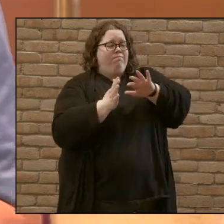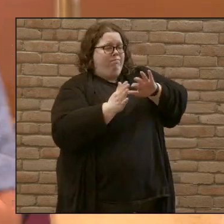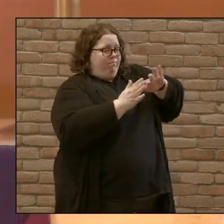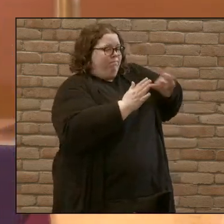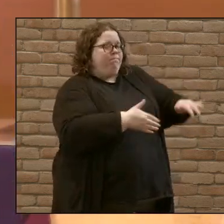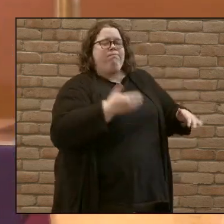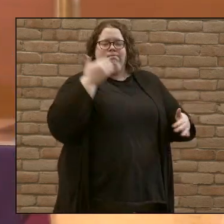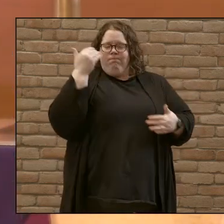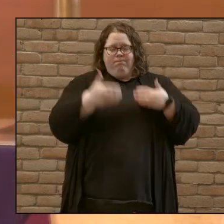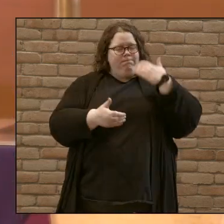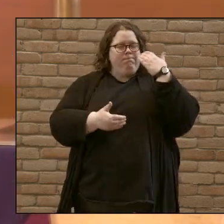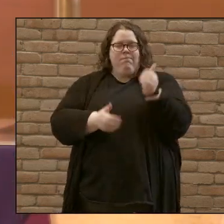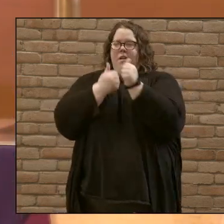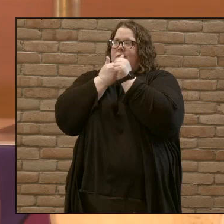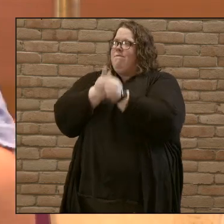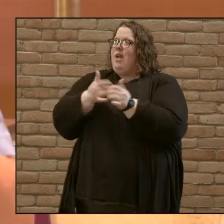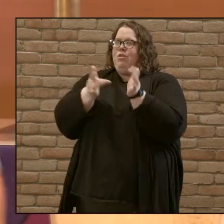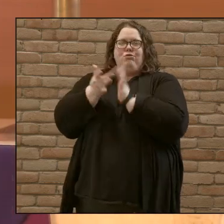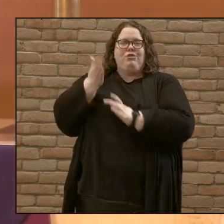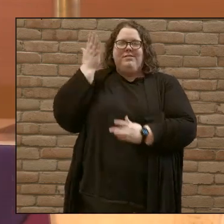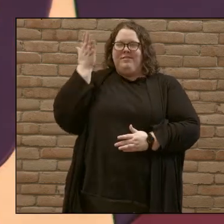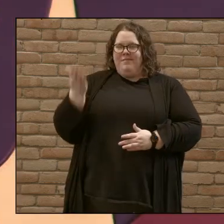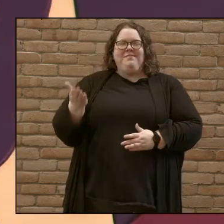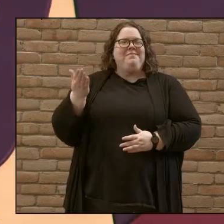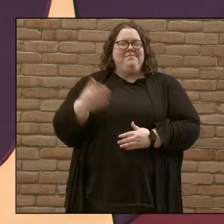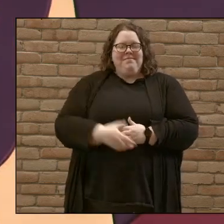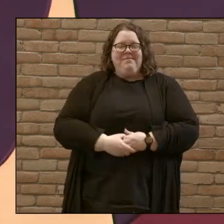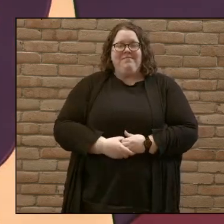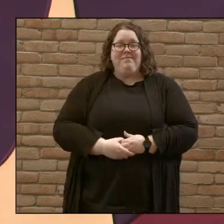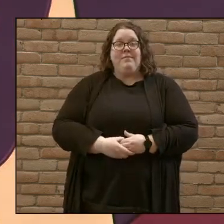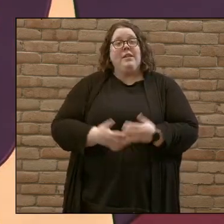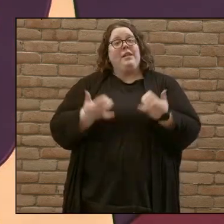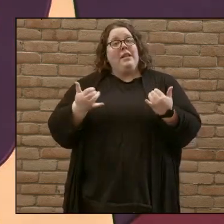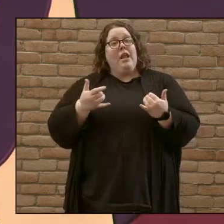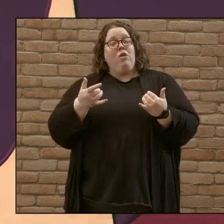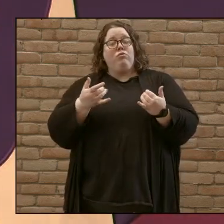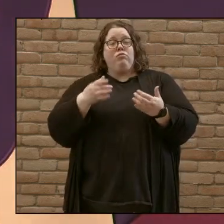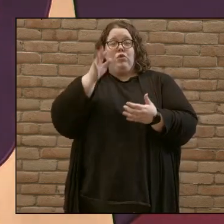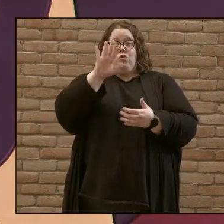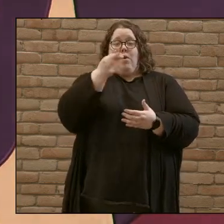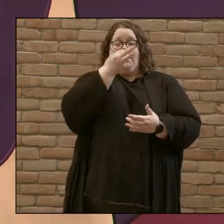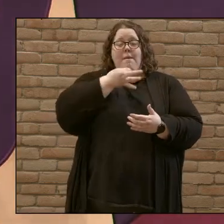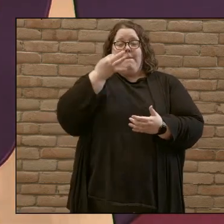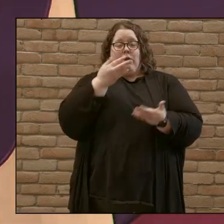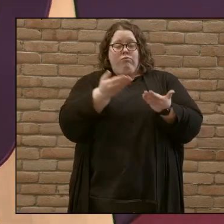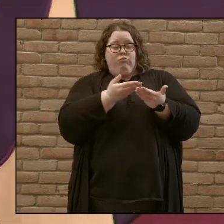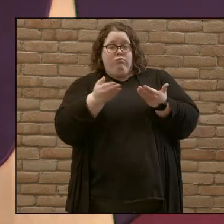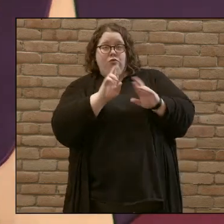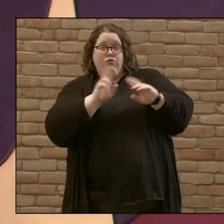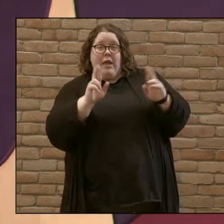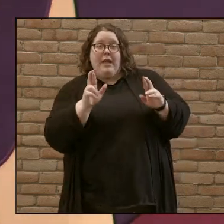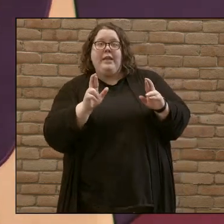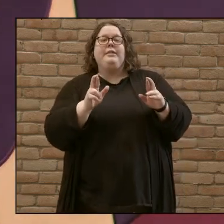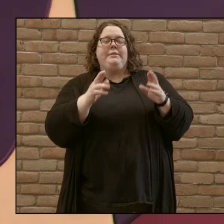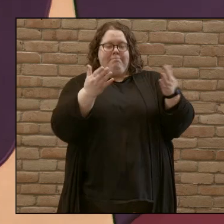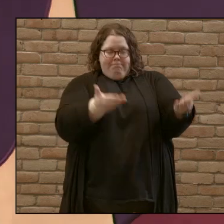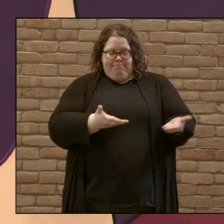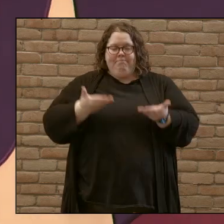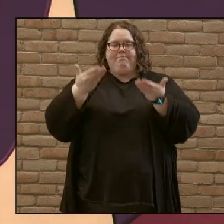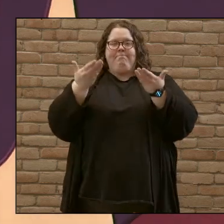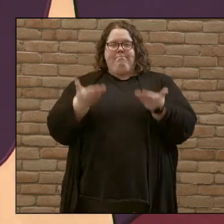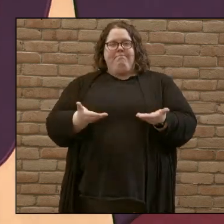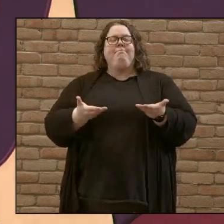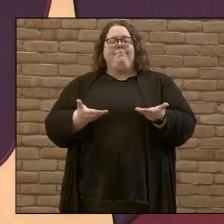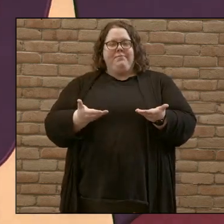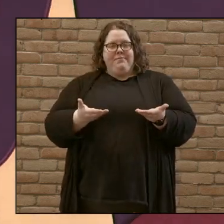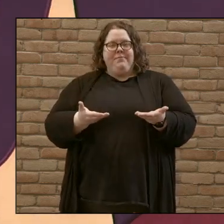Lord and Savior. At this time, if you have your communion elements, I would encourage you to take them out with you.